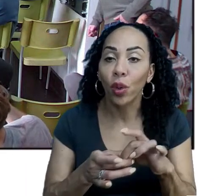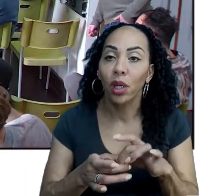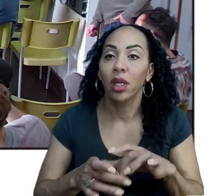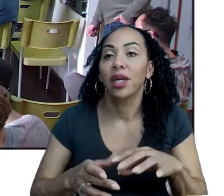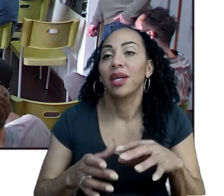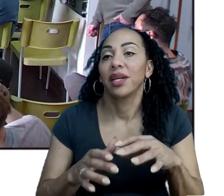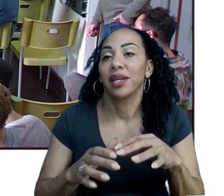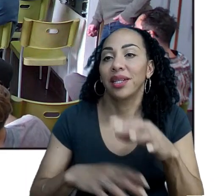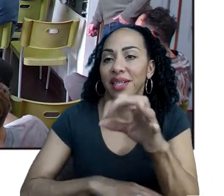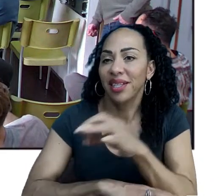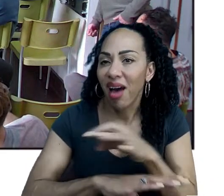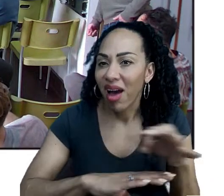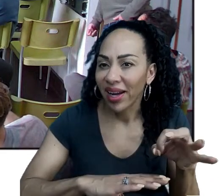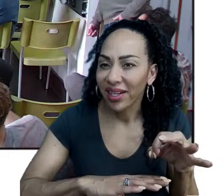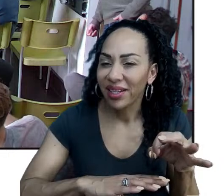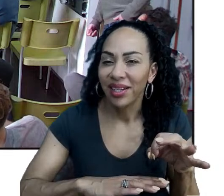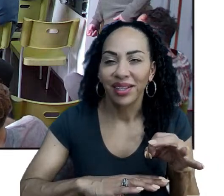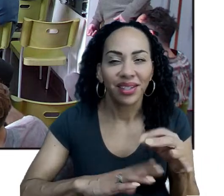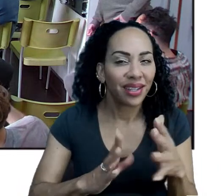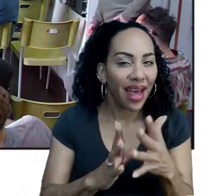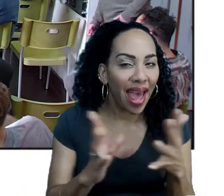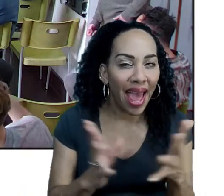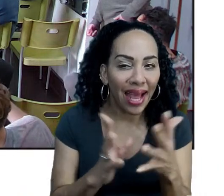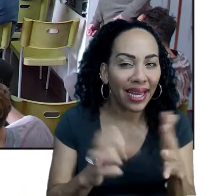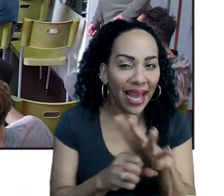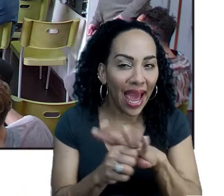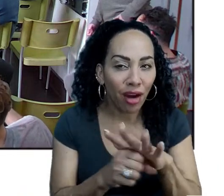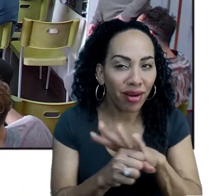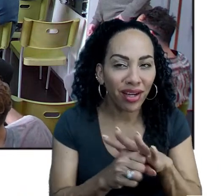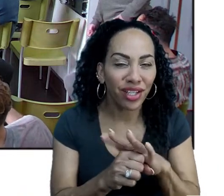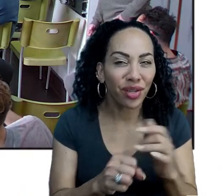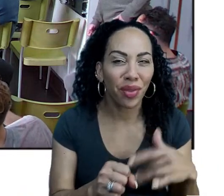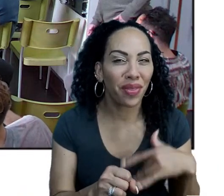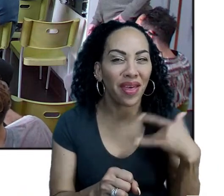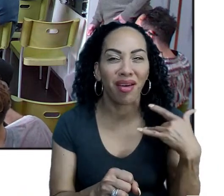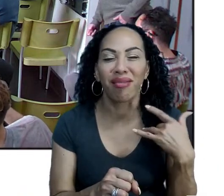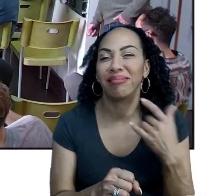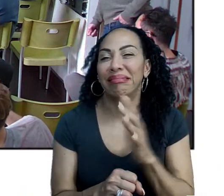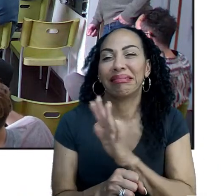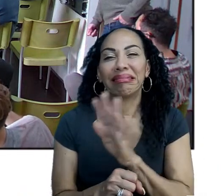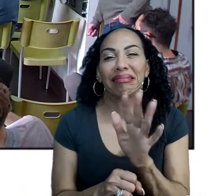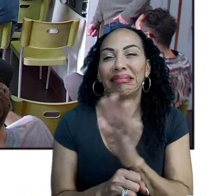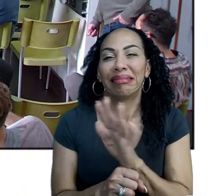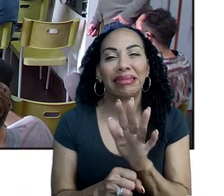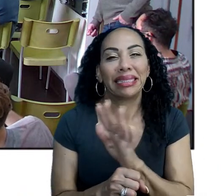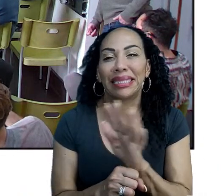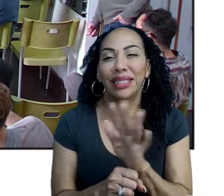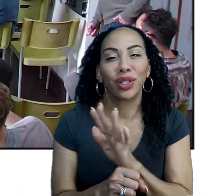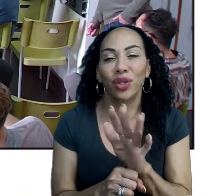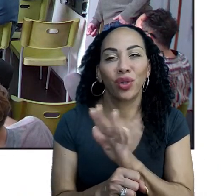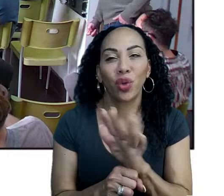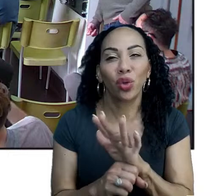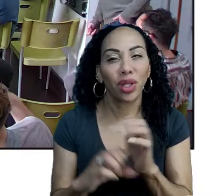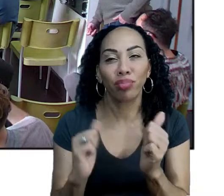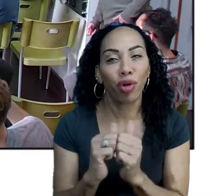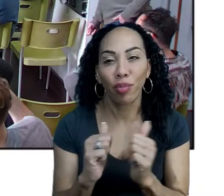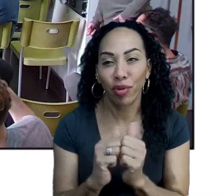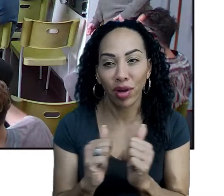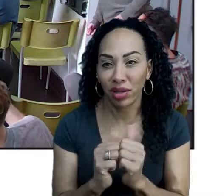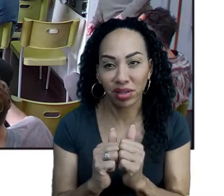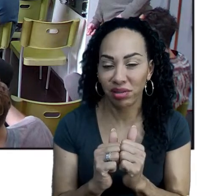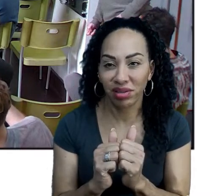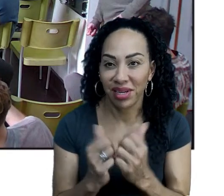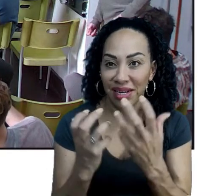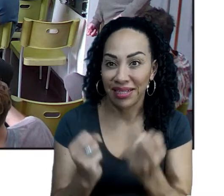stops becoming useful or appropriate to fully integrate your co-designing participants into a process, or whether as